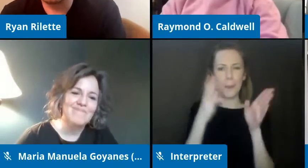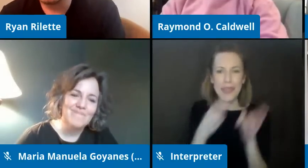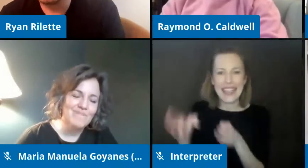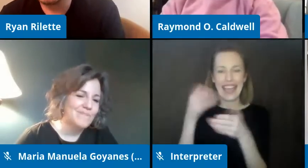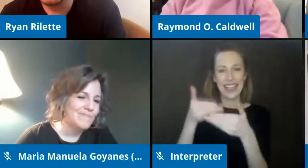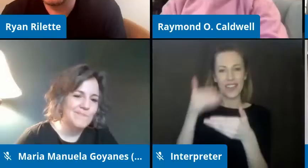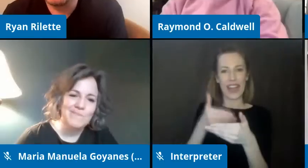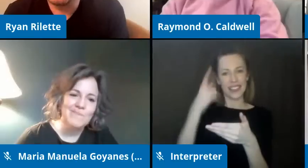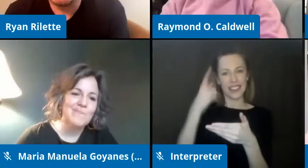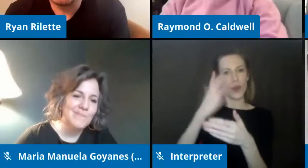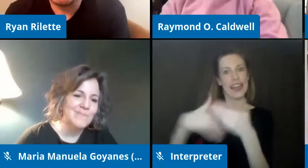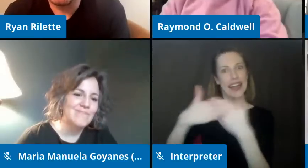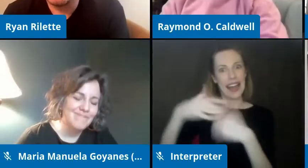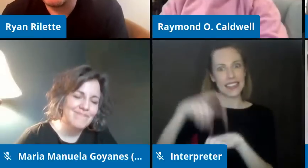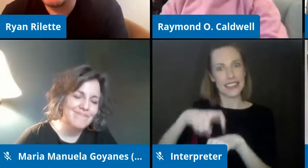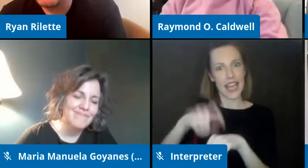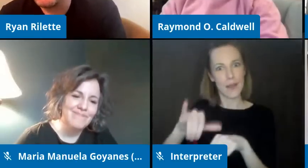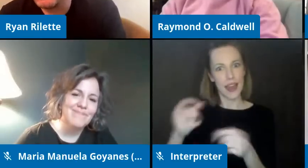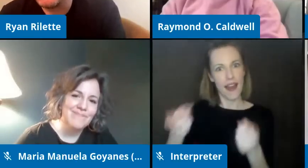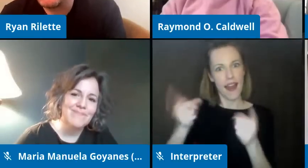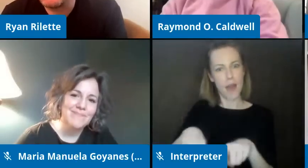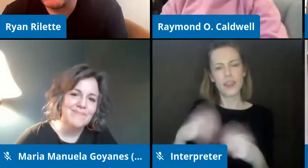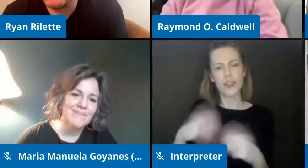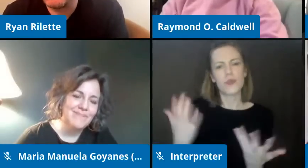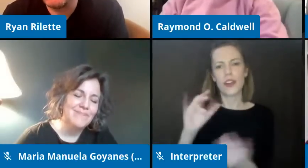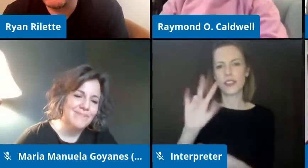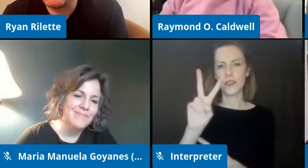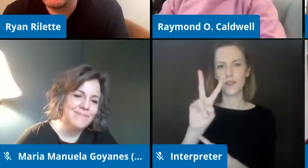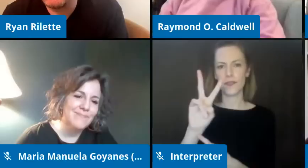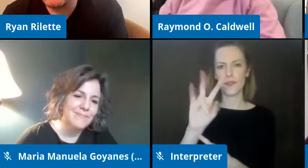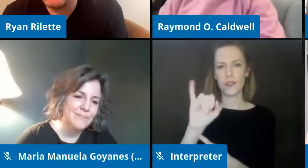does virtual performance look like? In other words, I guess,